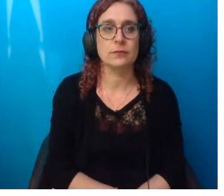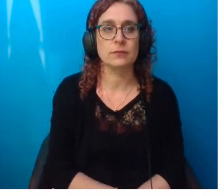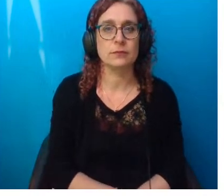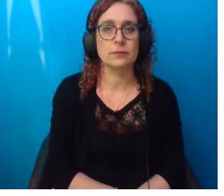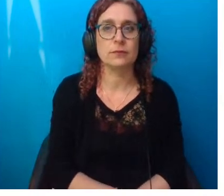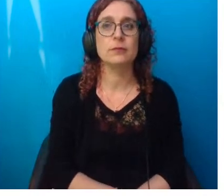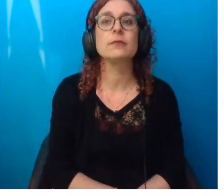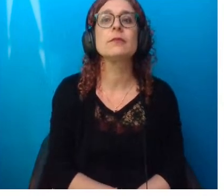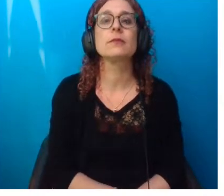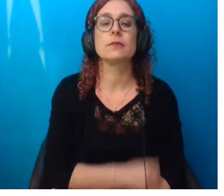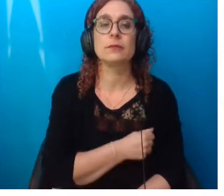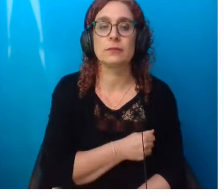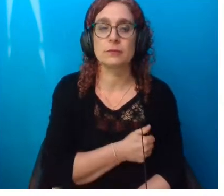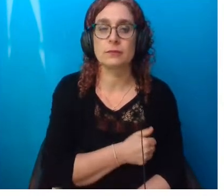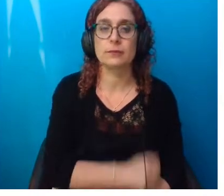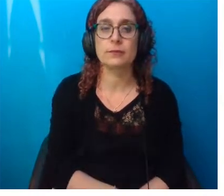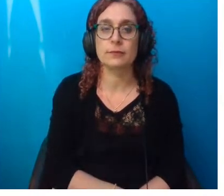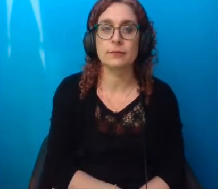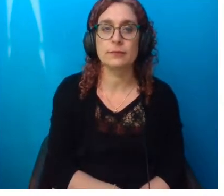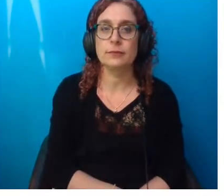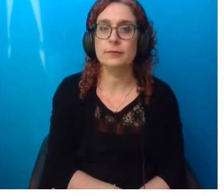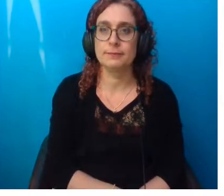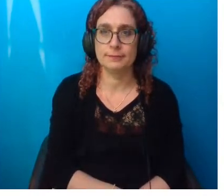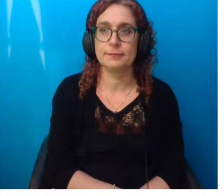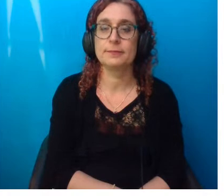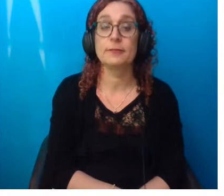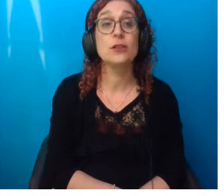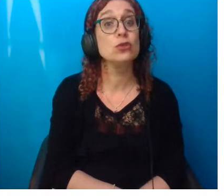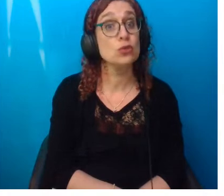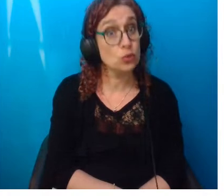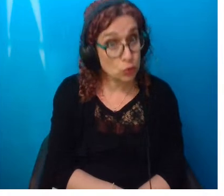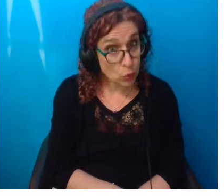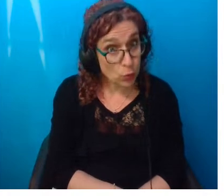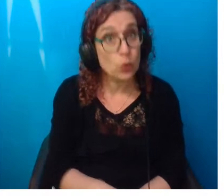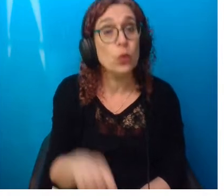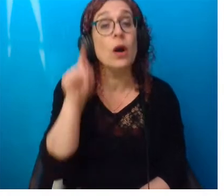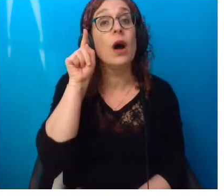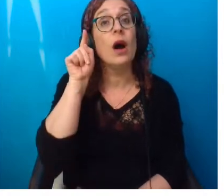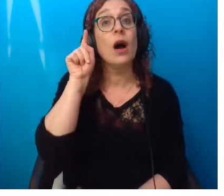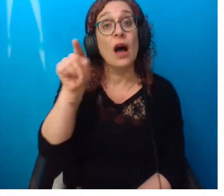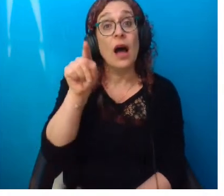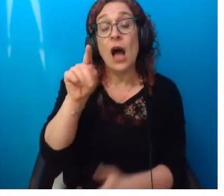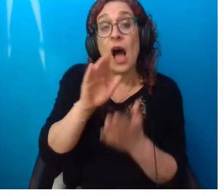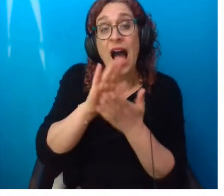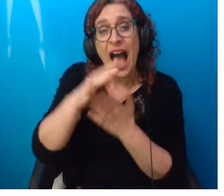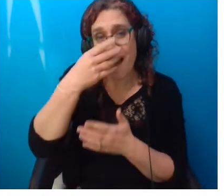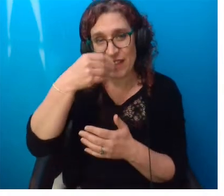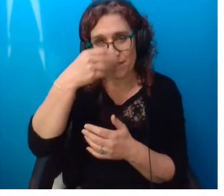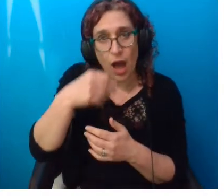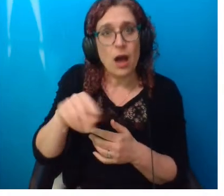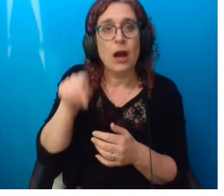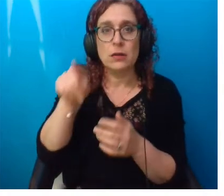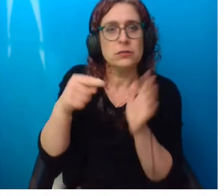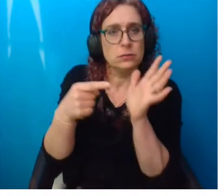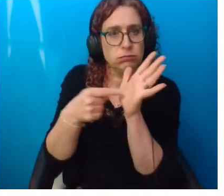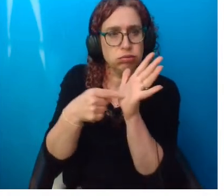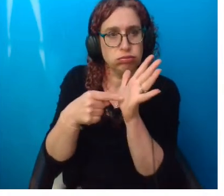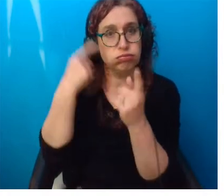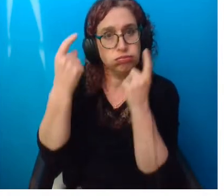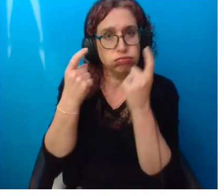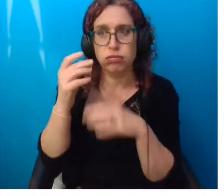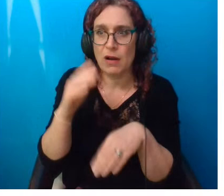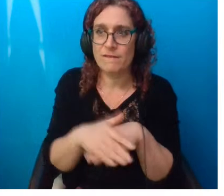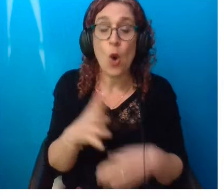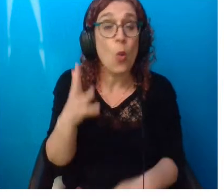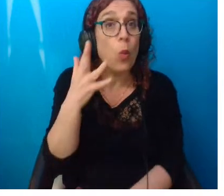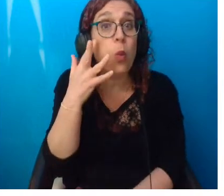So regarding hay fever, I think it is important and interesting to have some idea of when the